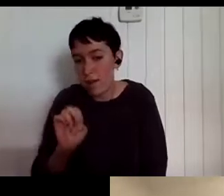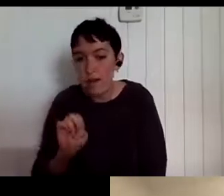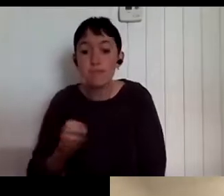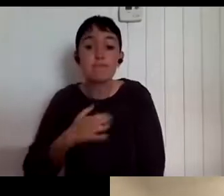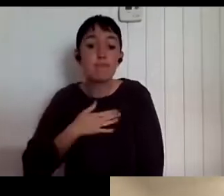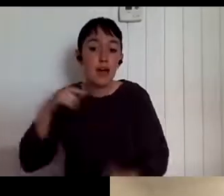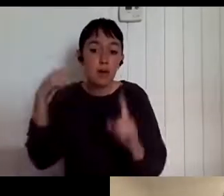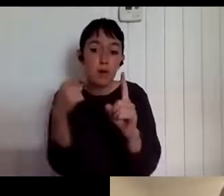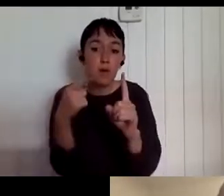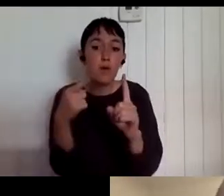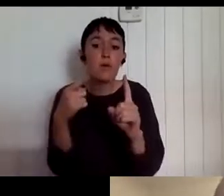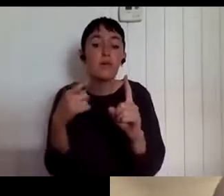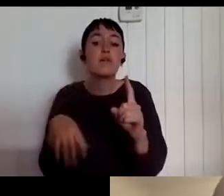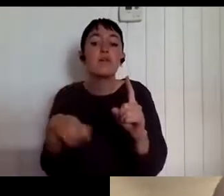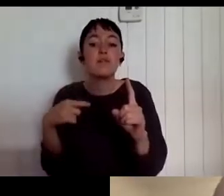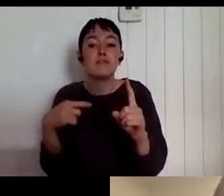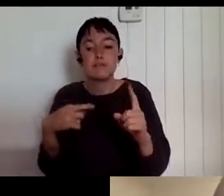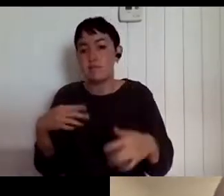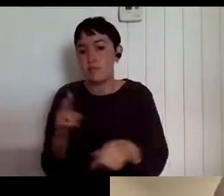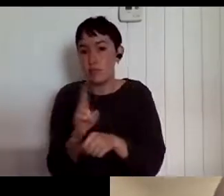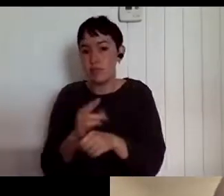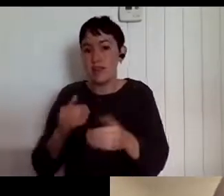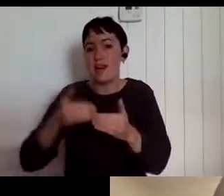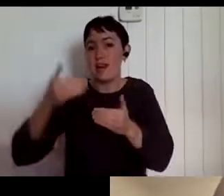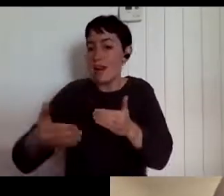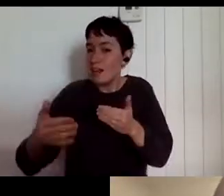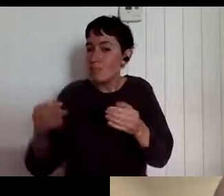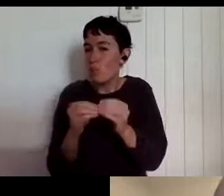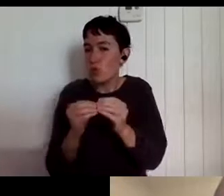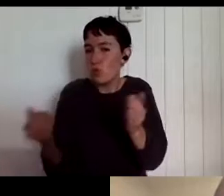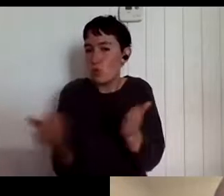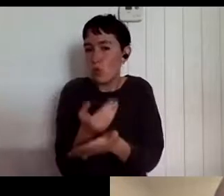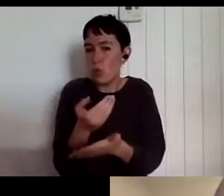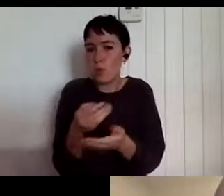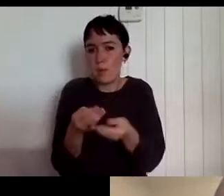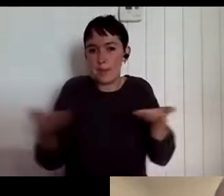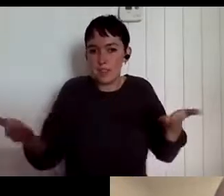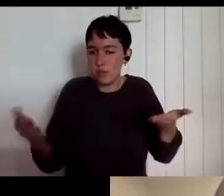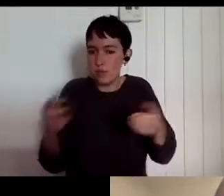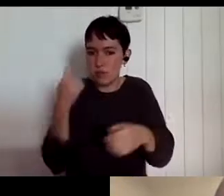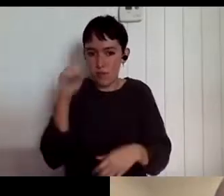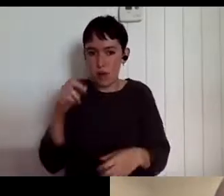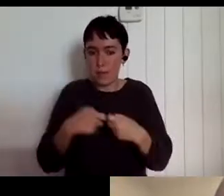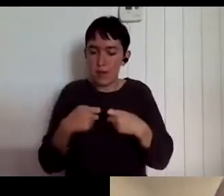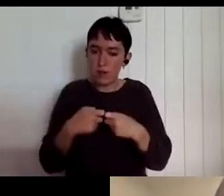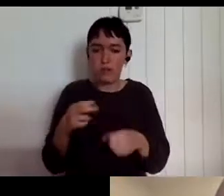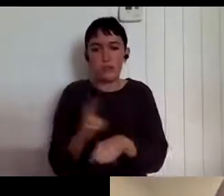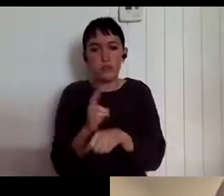into the next generation of materials such as silicon, magnetite, and whatnot, and make it last for like 10,000 cycles. That is the ultimate ideal